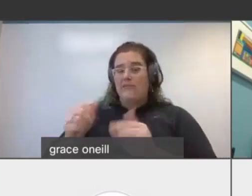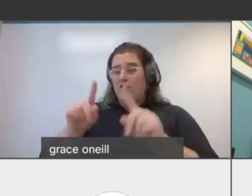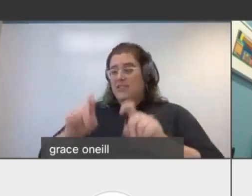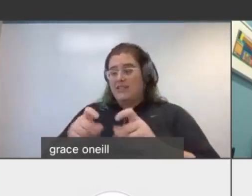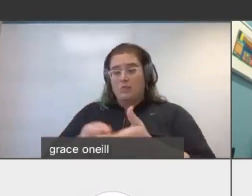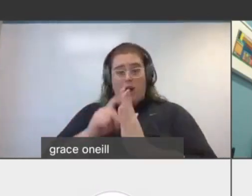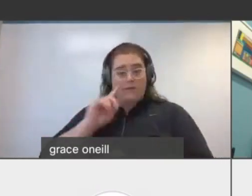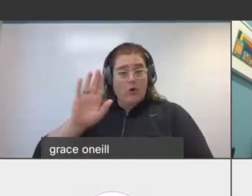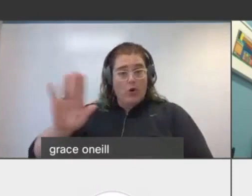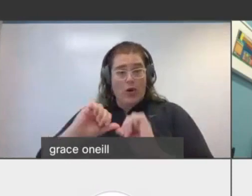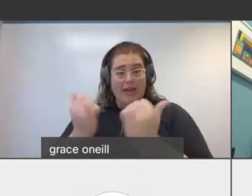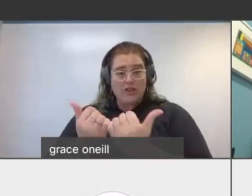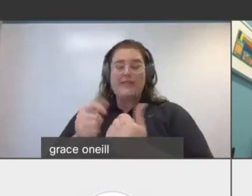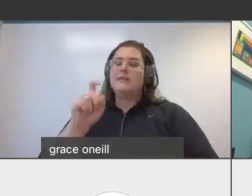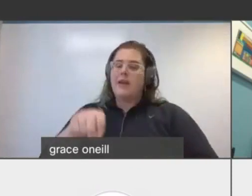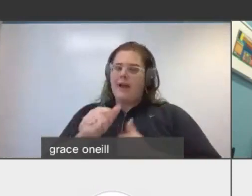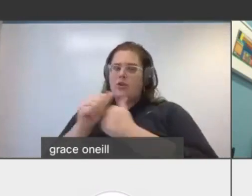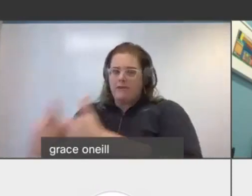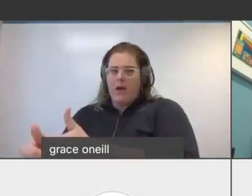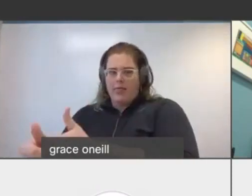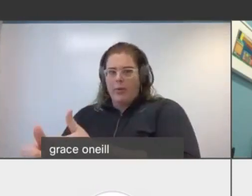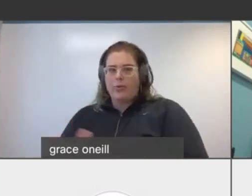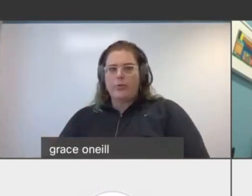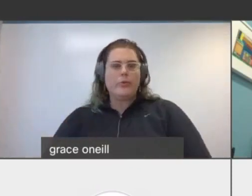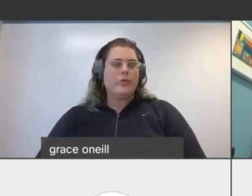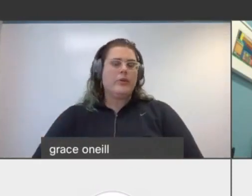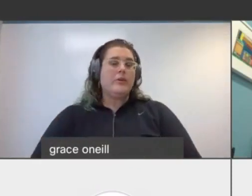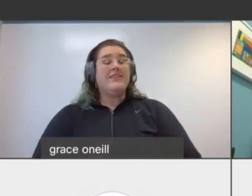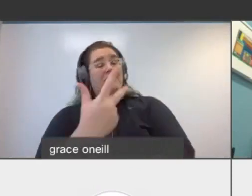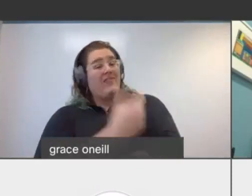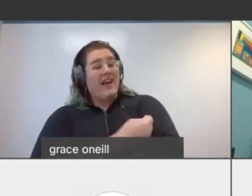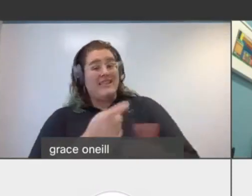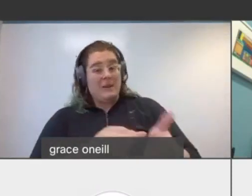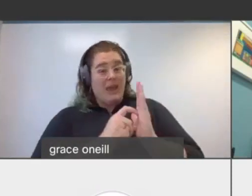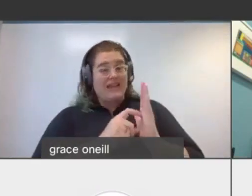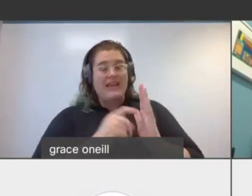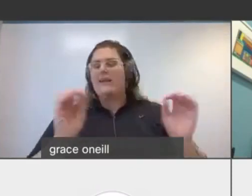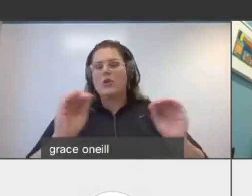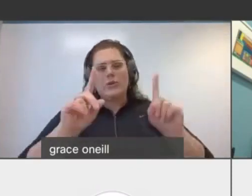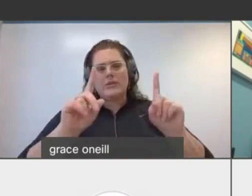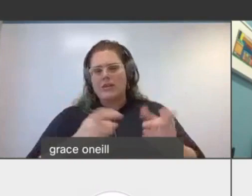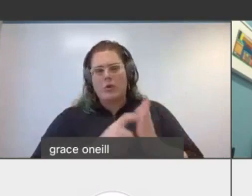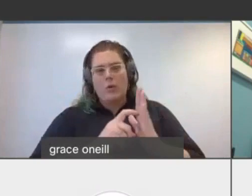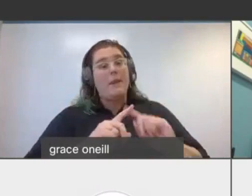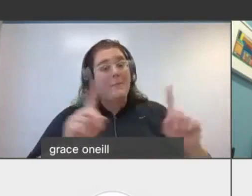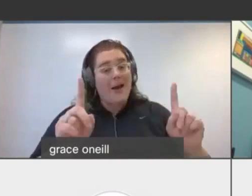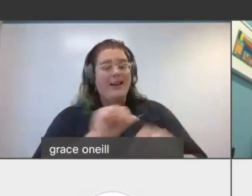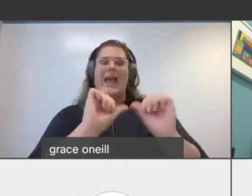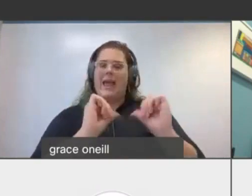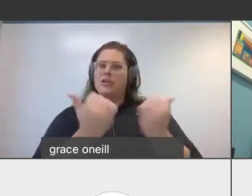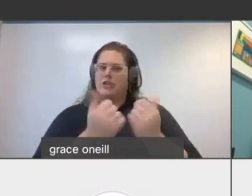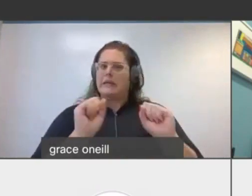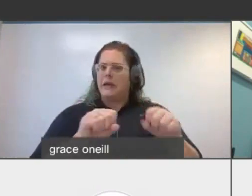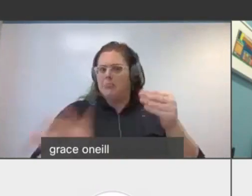agency. There's not a testing requirement in the vaccine mandate, but agencies are free to have a